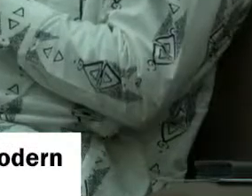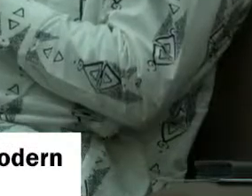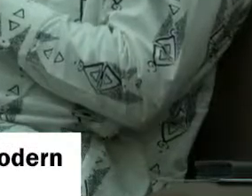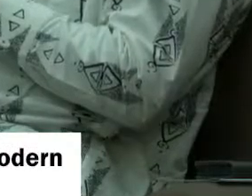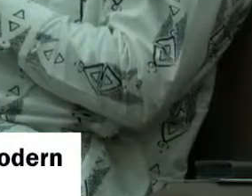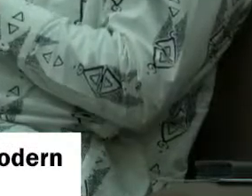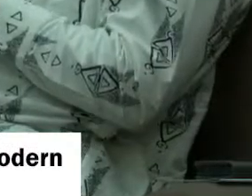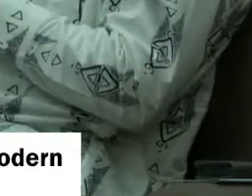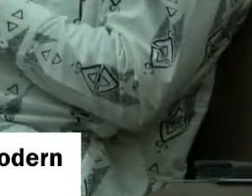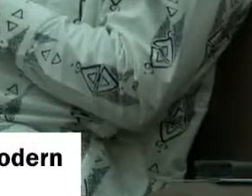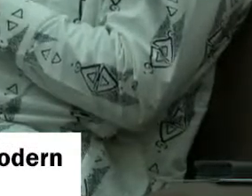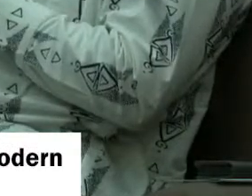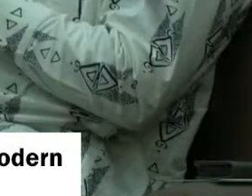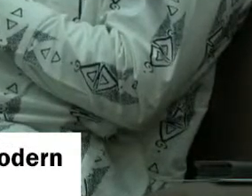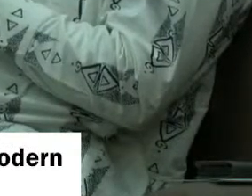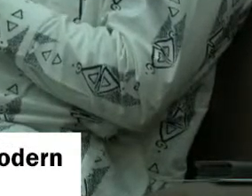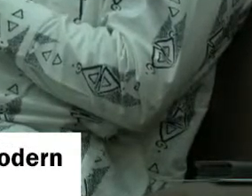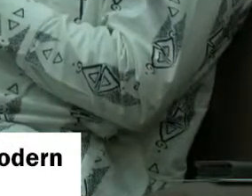Good evening,